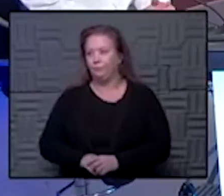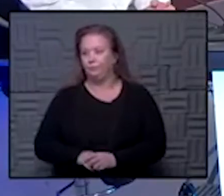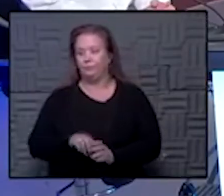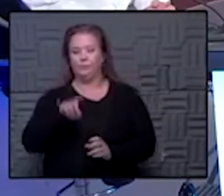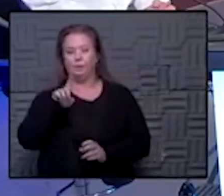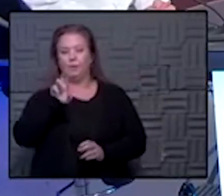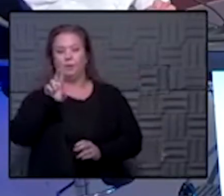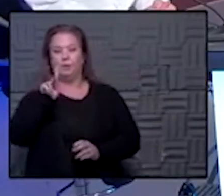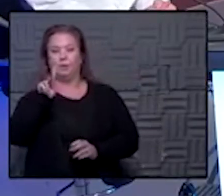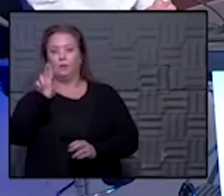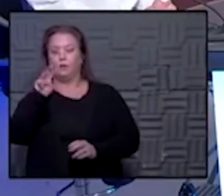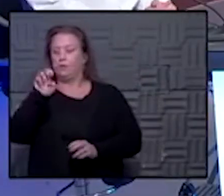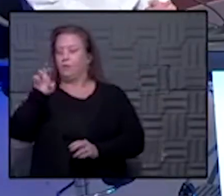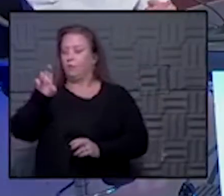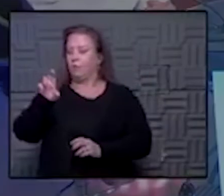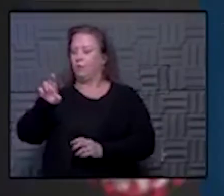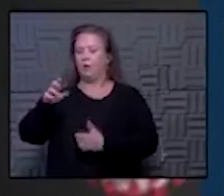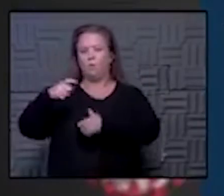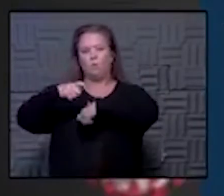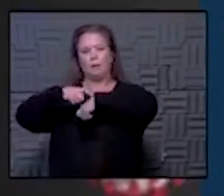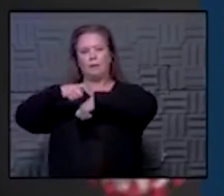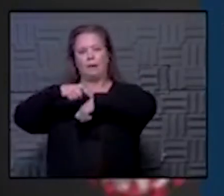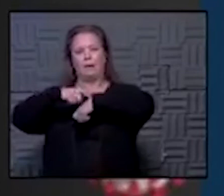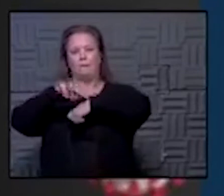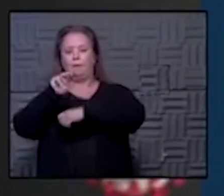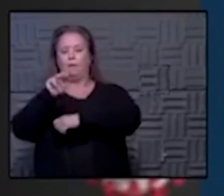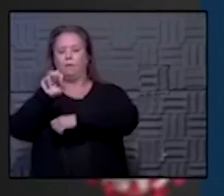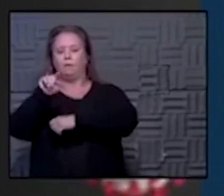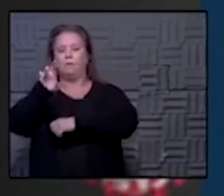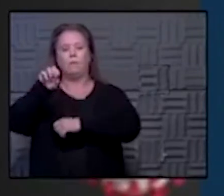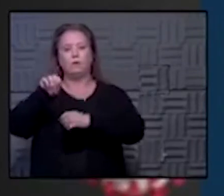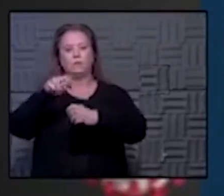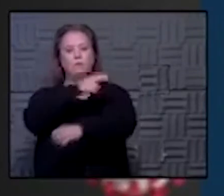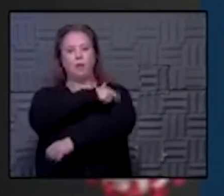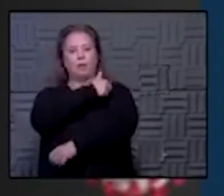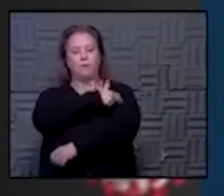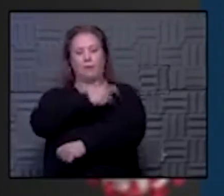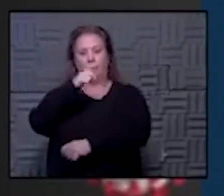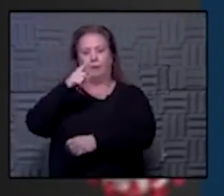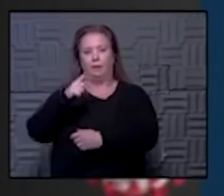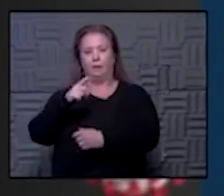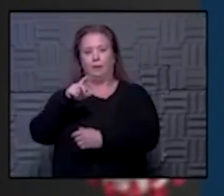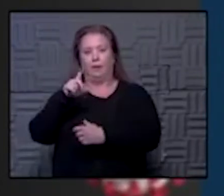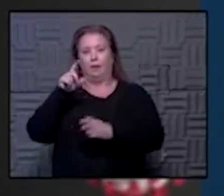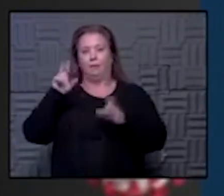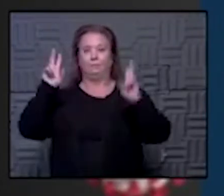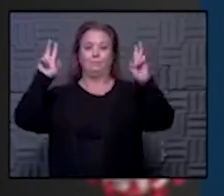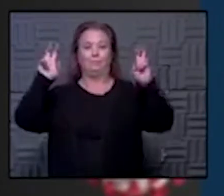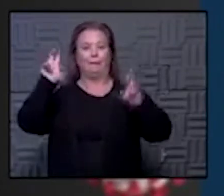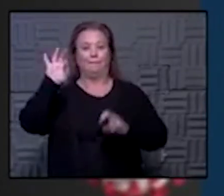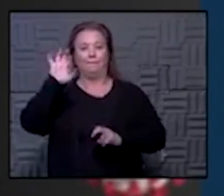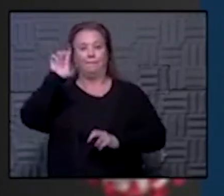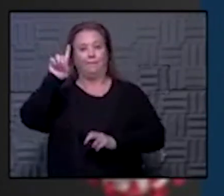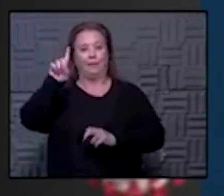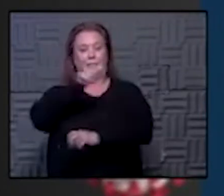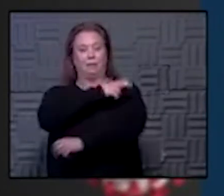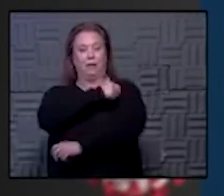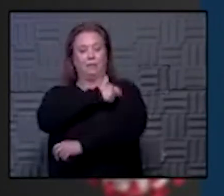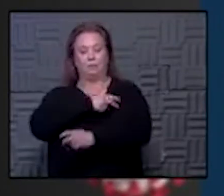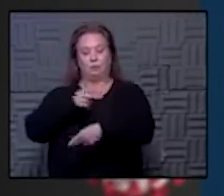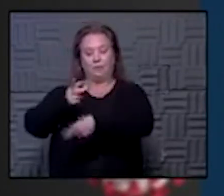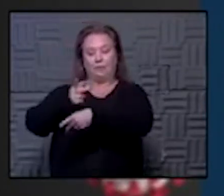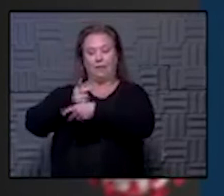to Dr. Coomer. At what point will the hospital or metro hospitals consider field hospitals to care for the sick? If we